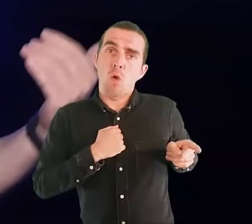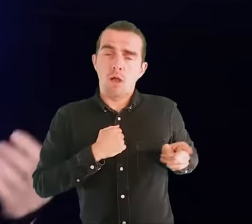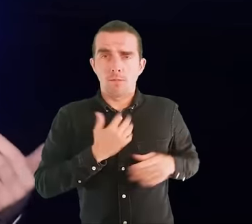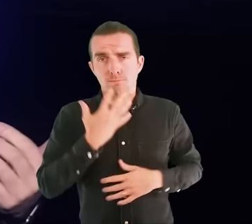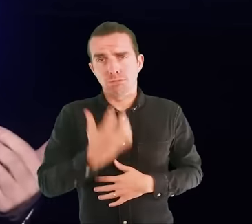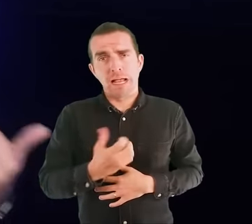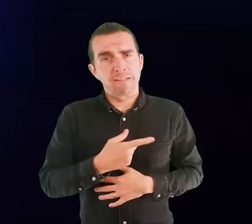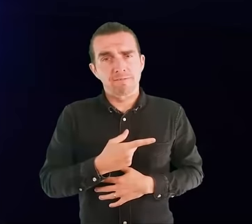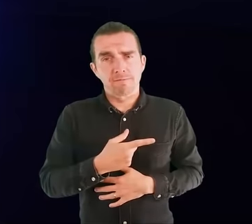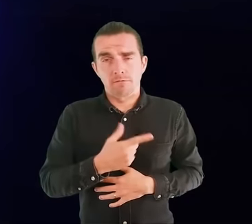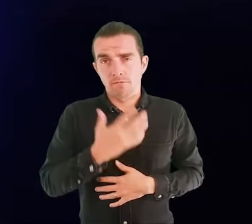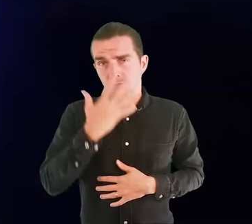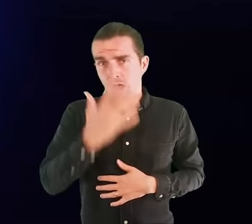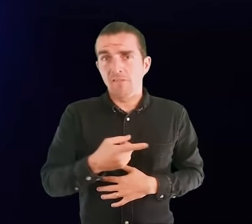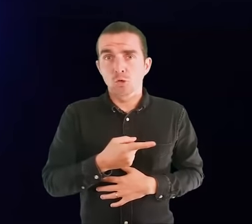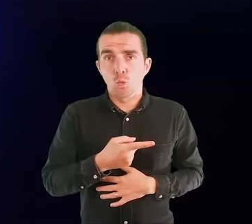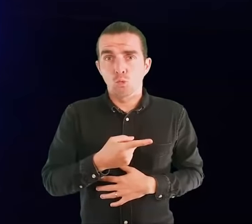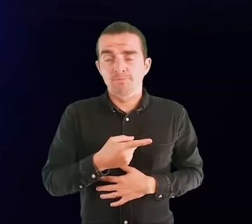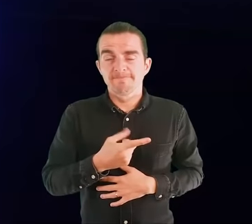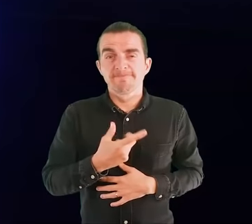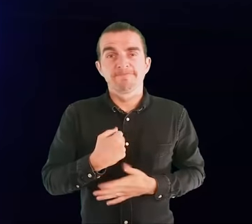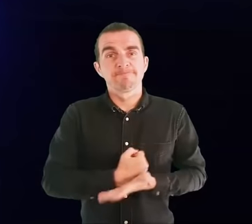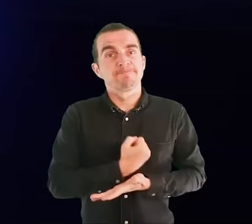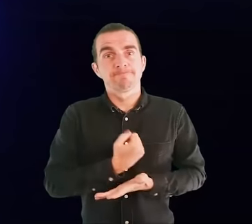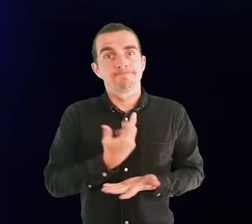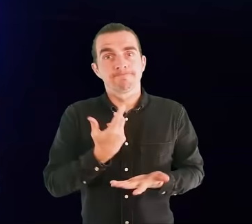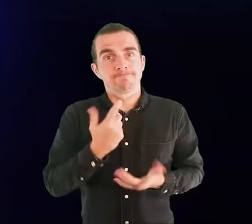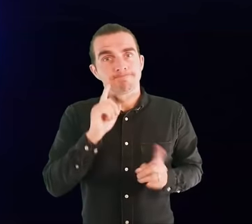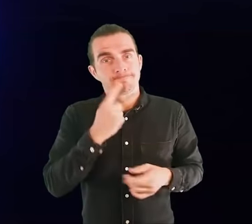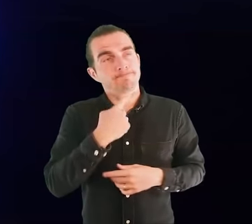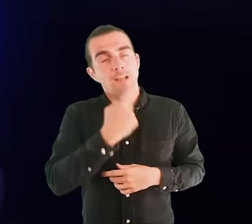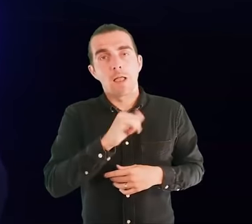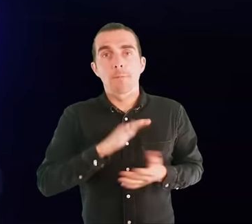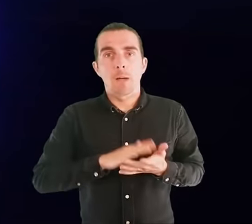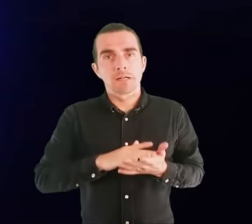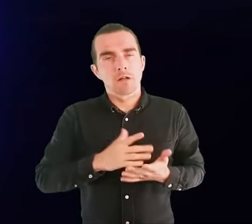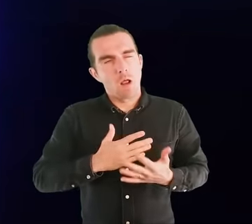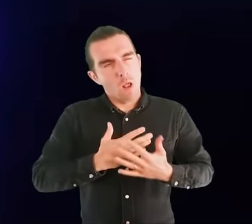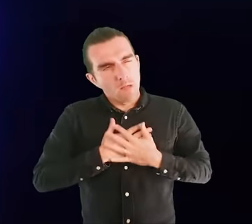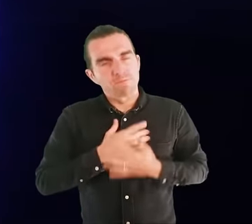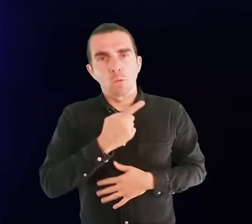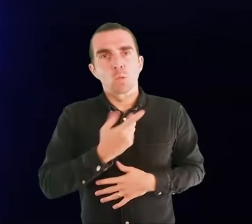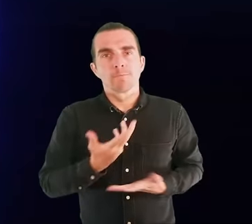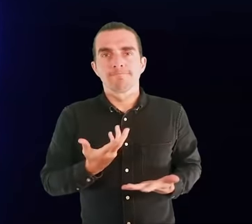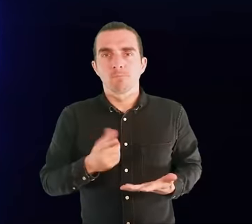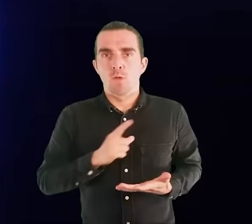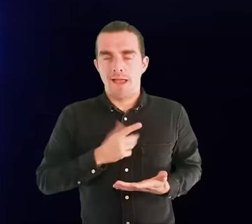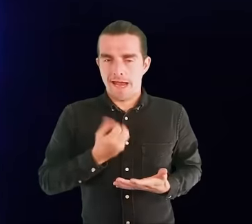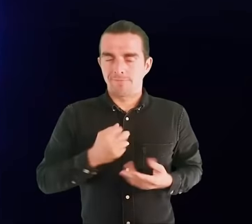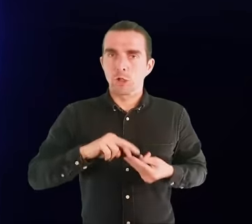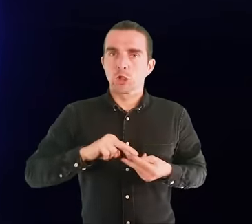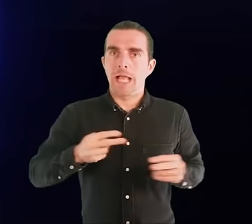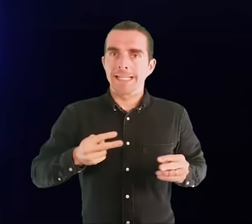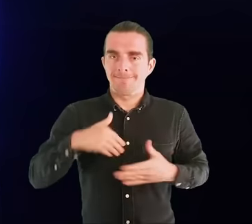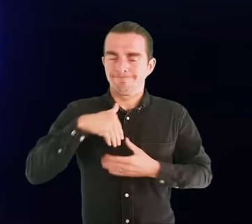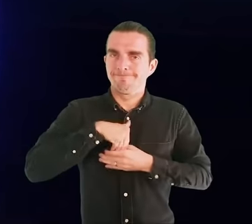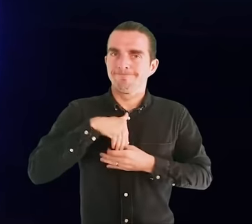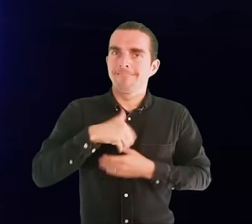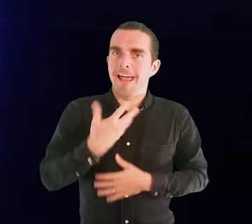using gene editing to override the flaws in our genetic code. We can redefine ourselves as a